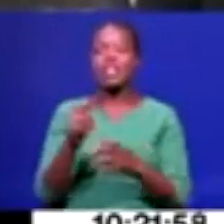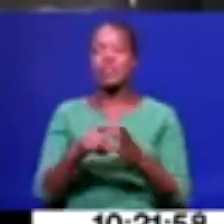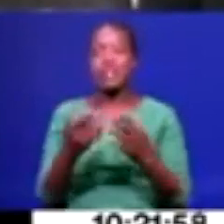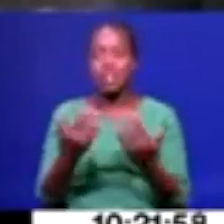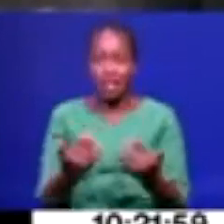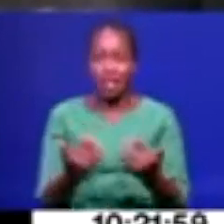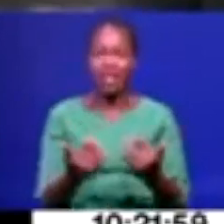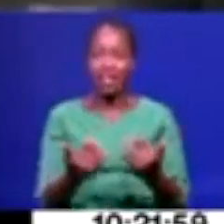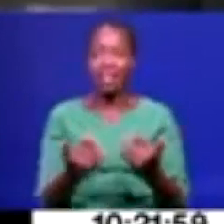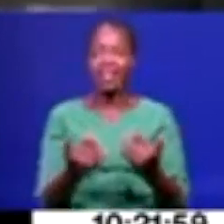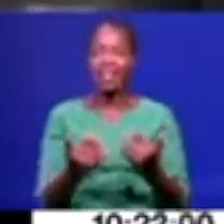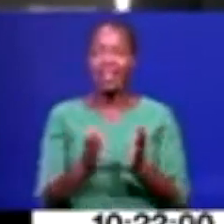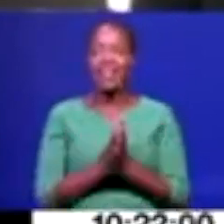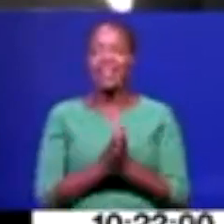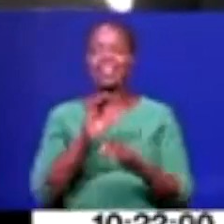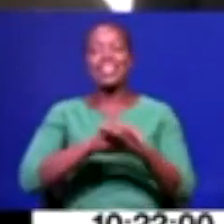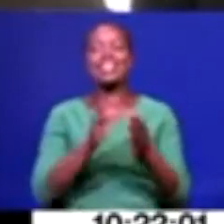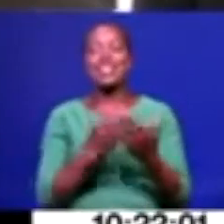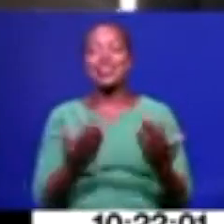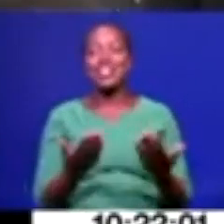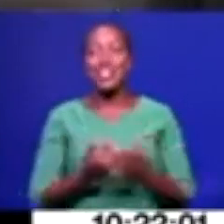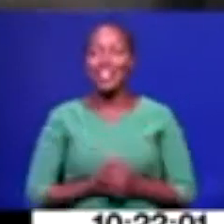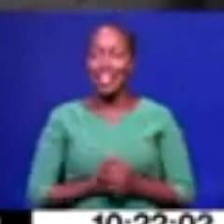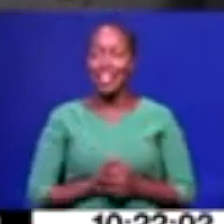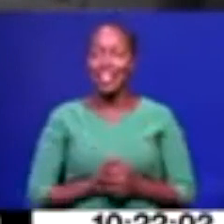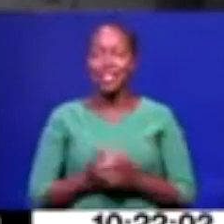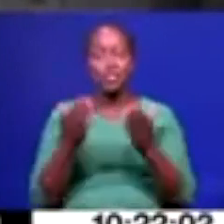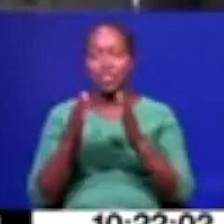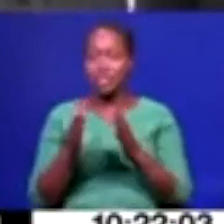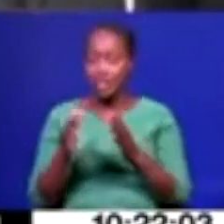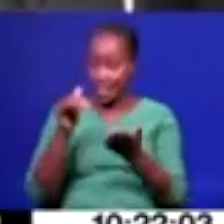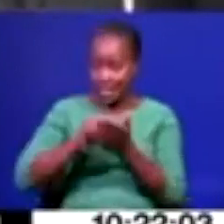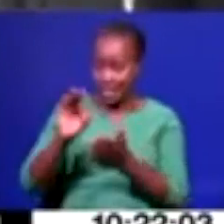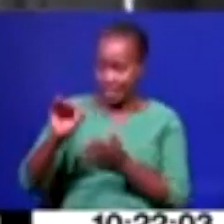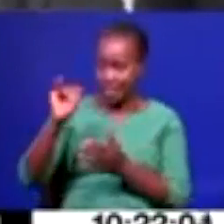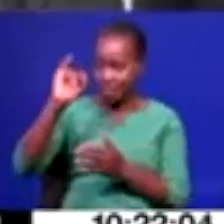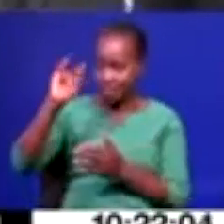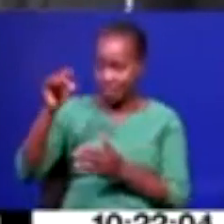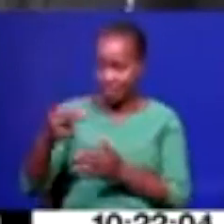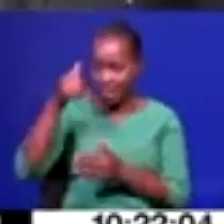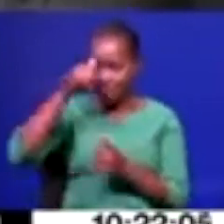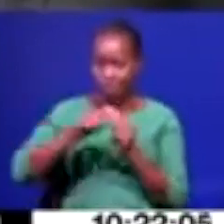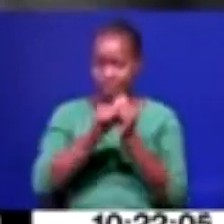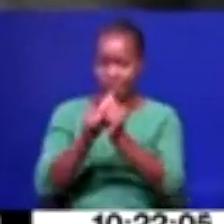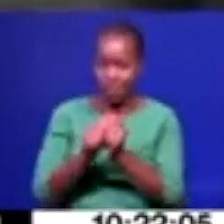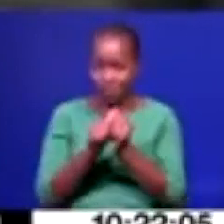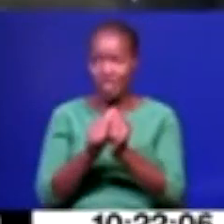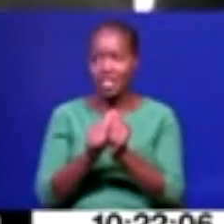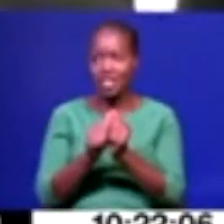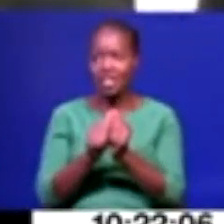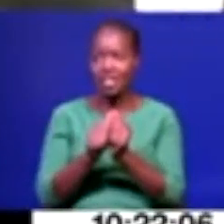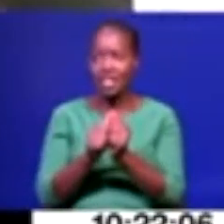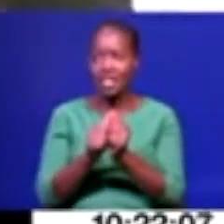at least I'll get something. And congratulations, Faith. I remember we were together in both the